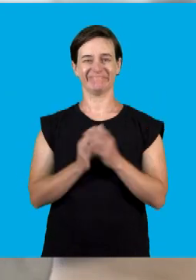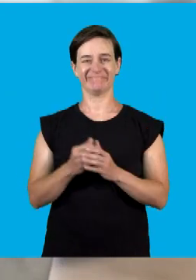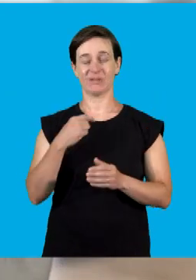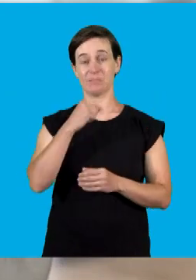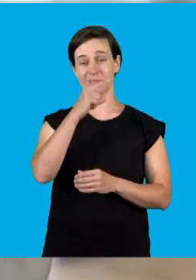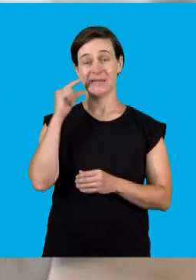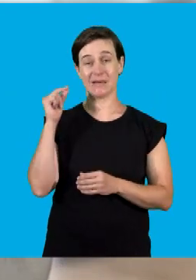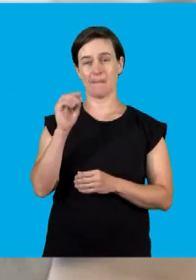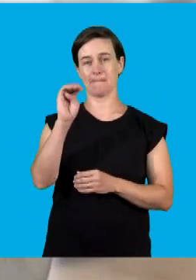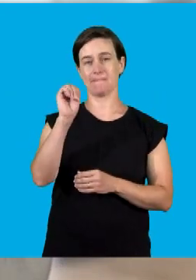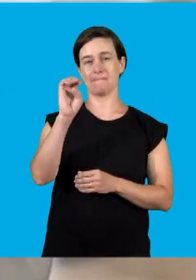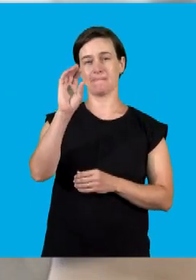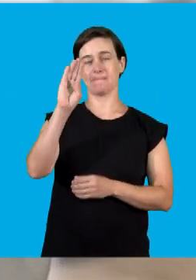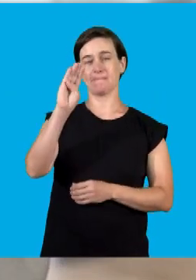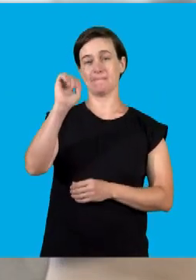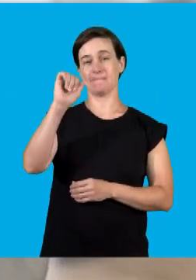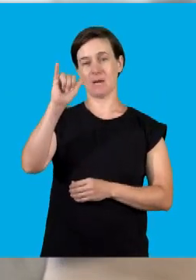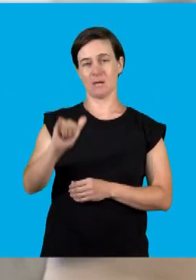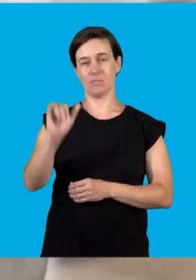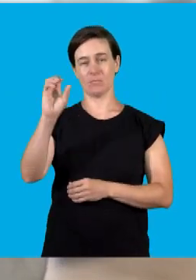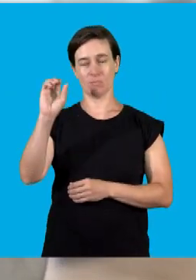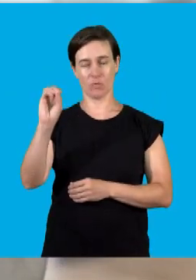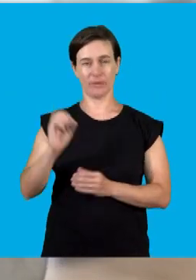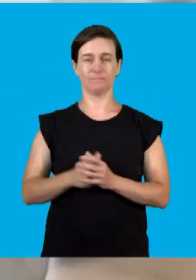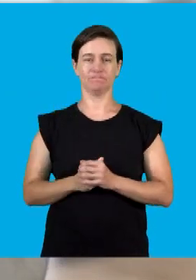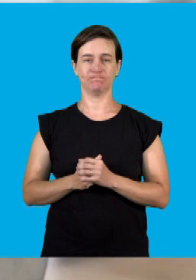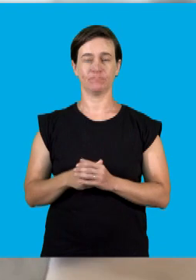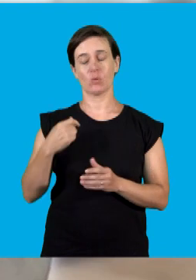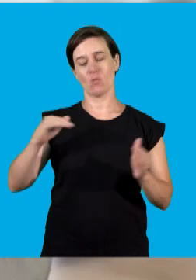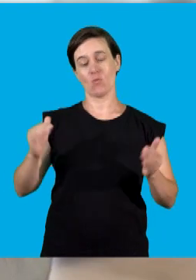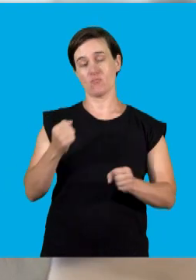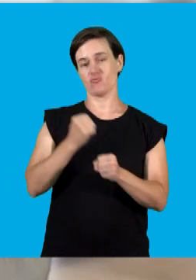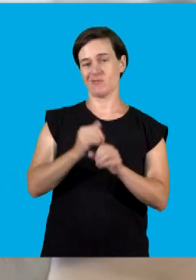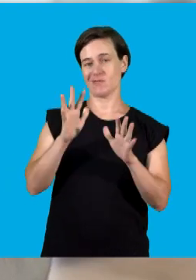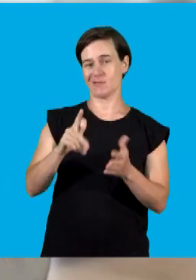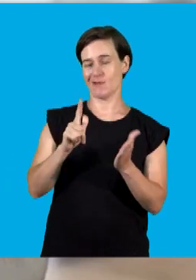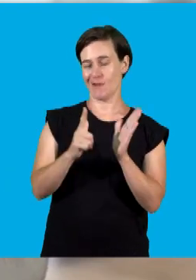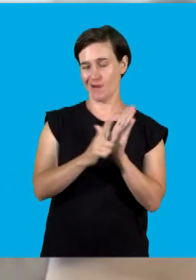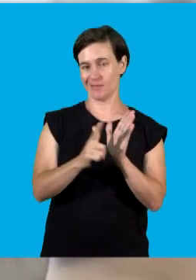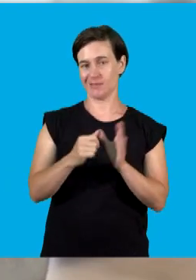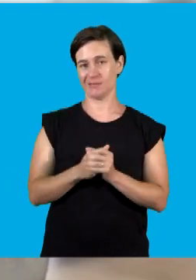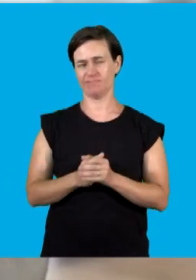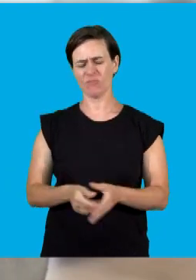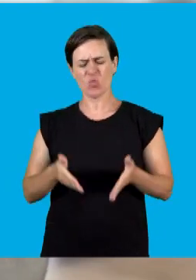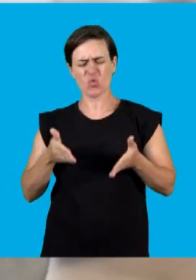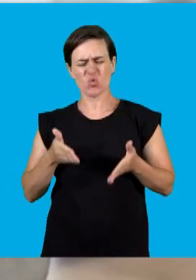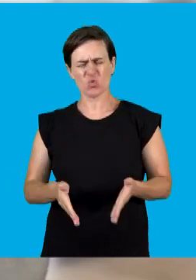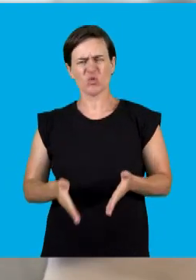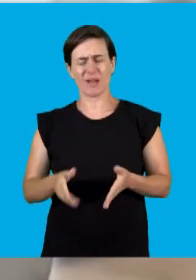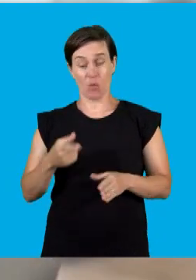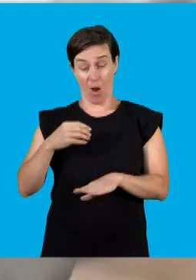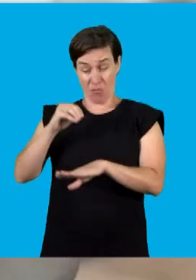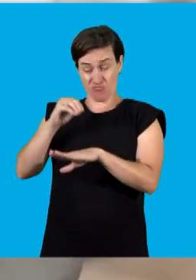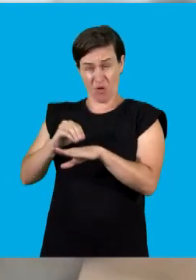Good day, everybody. My name is Ms. Mabue, and I welcome you to today's Grade 10 Business Studies lessons. And our focus will be on the